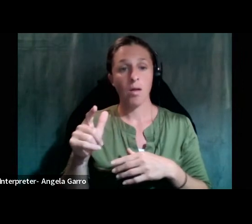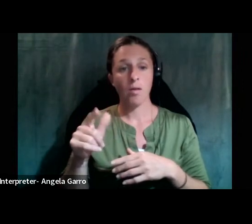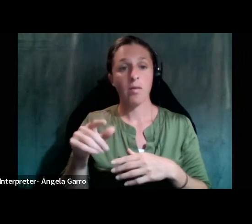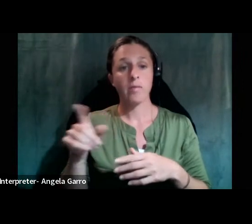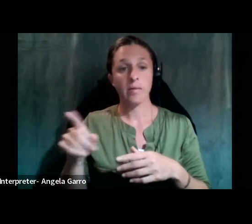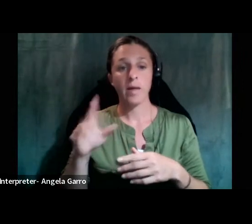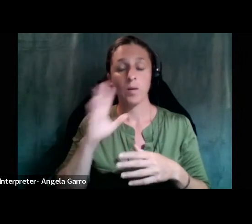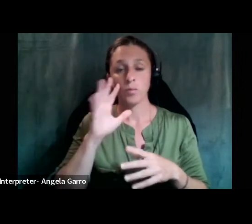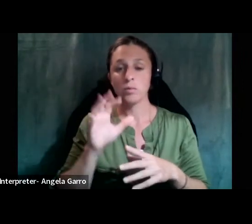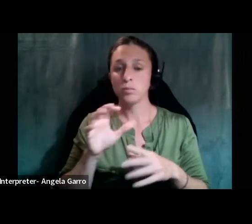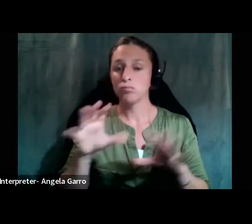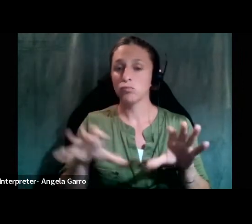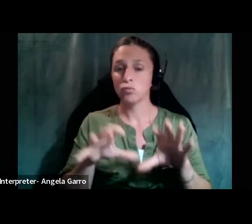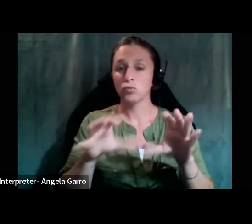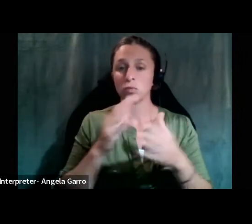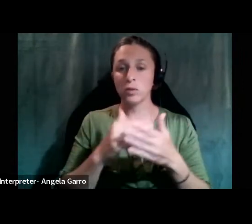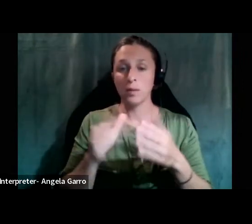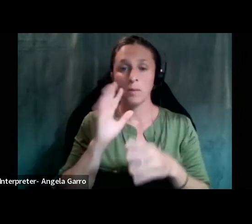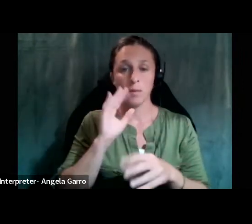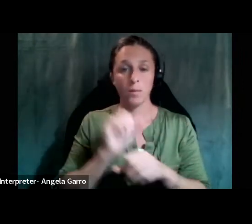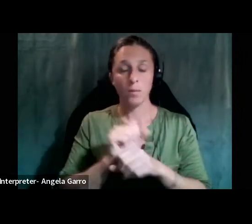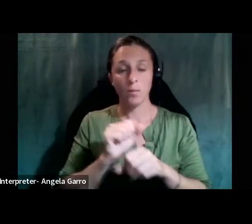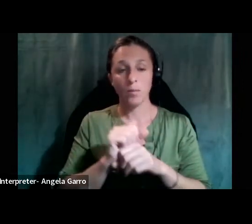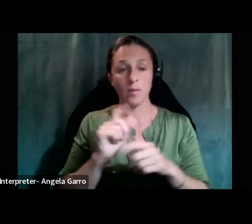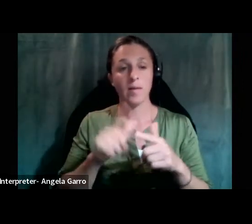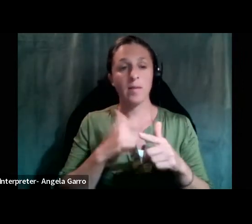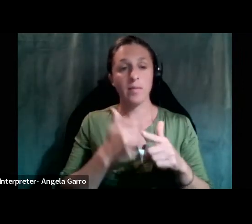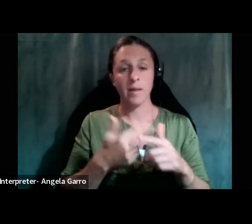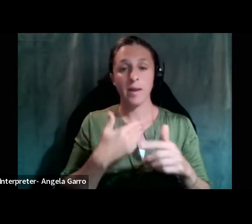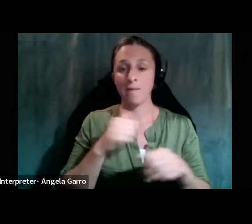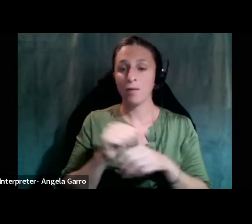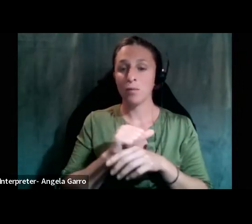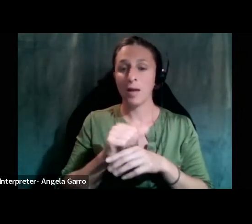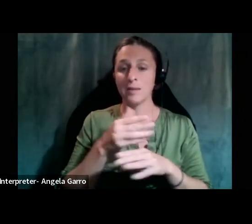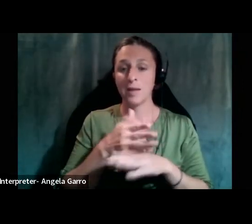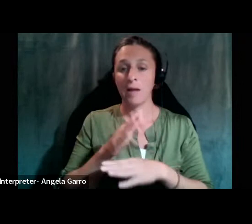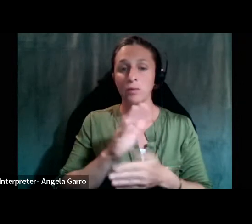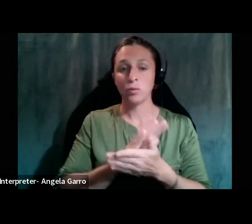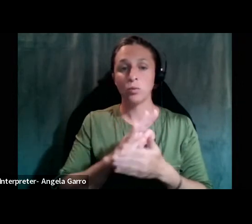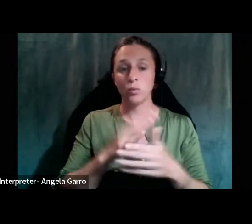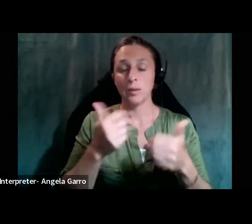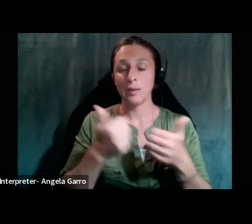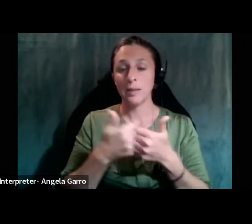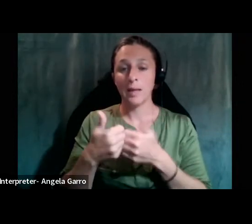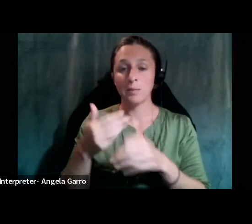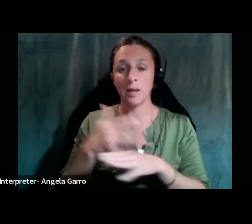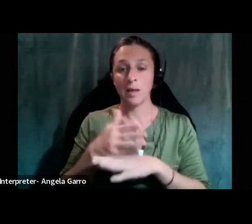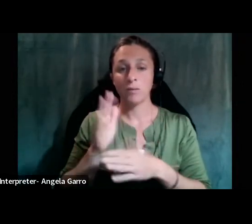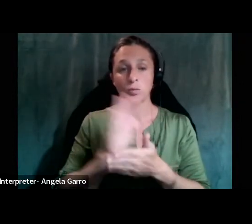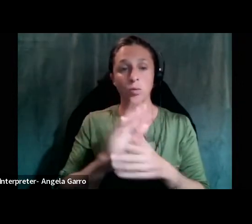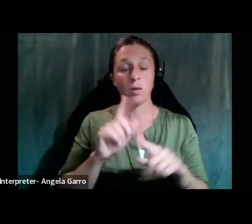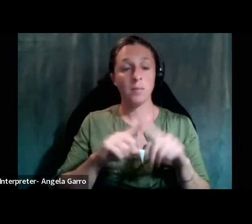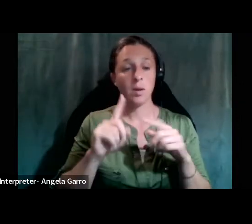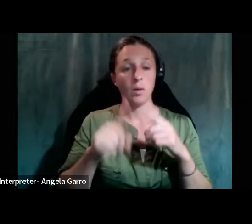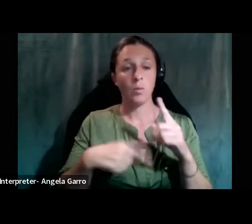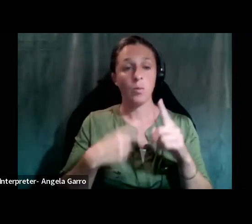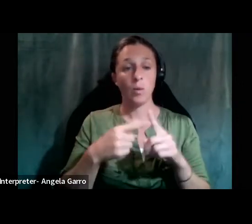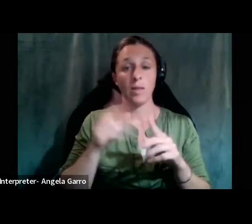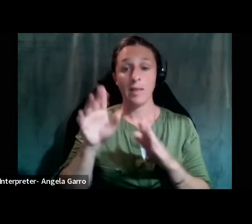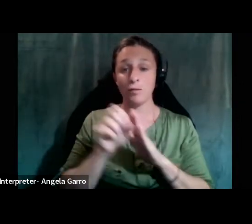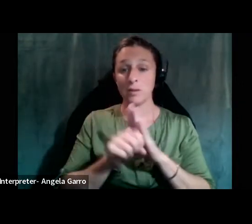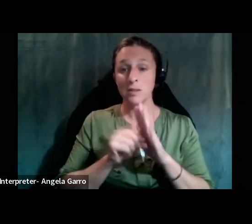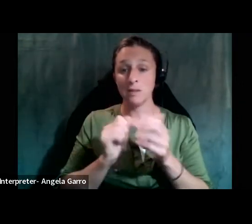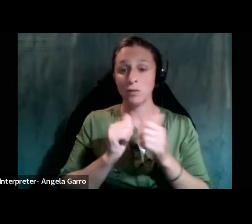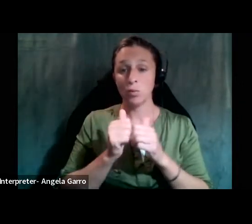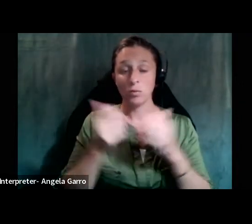start tackling some of their homework. Then they would have practice after school, games after school. But when their season of sport is